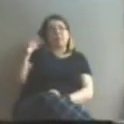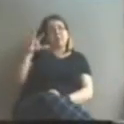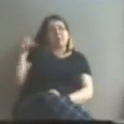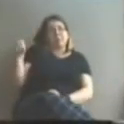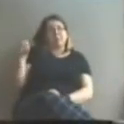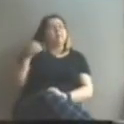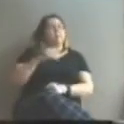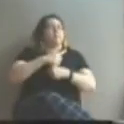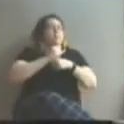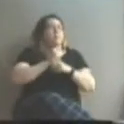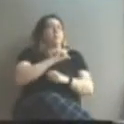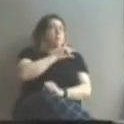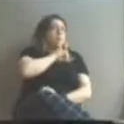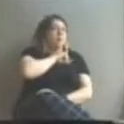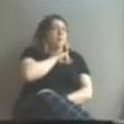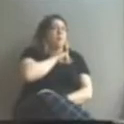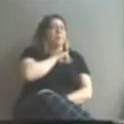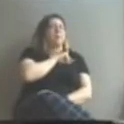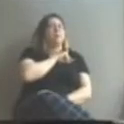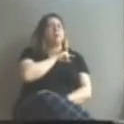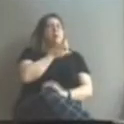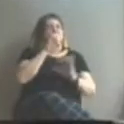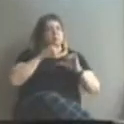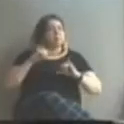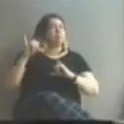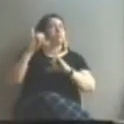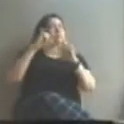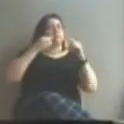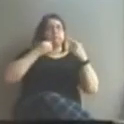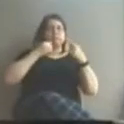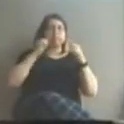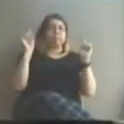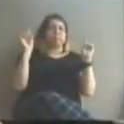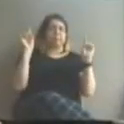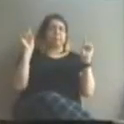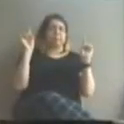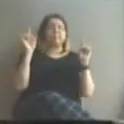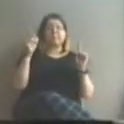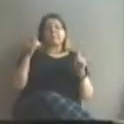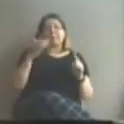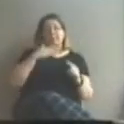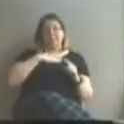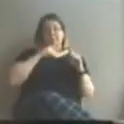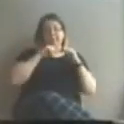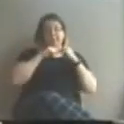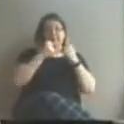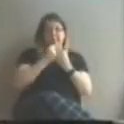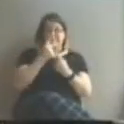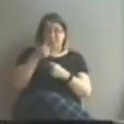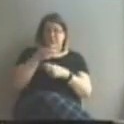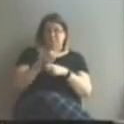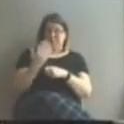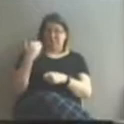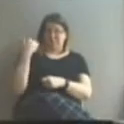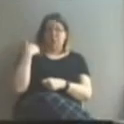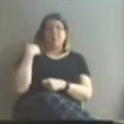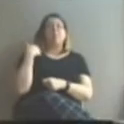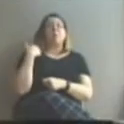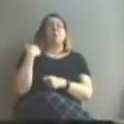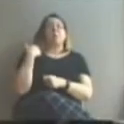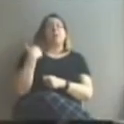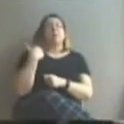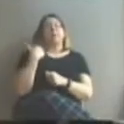quality, creating a standard of excellence. I had my team 2 years ago do